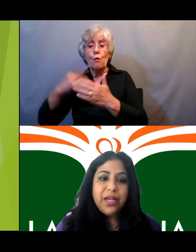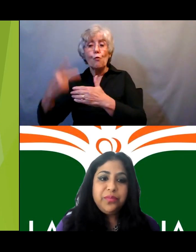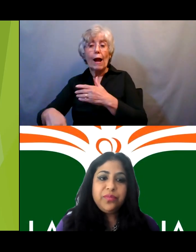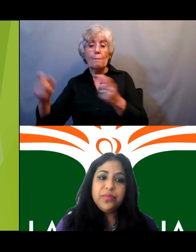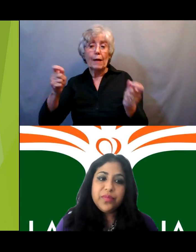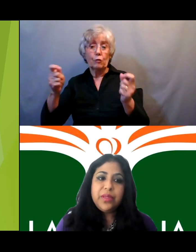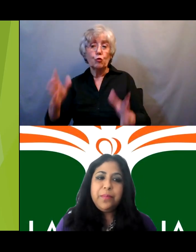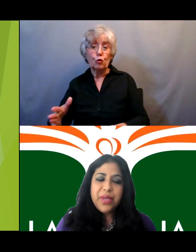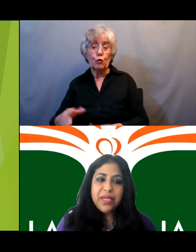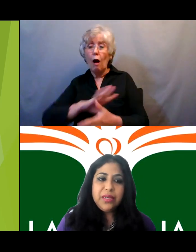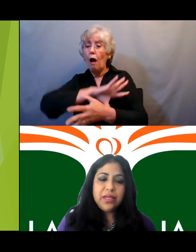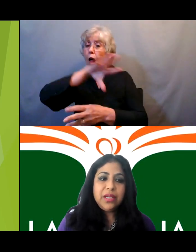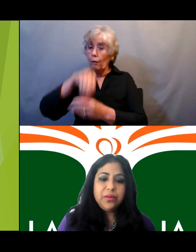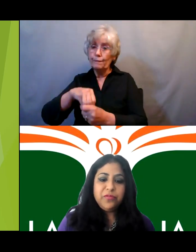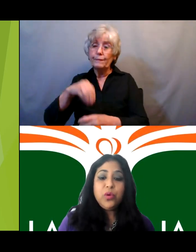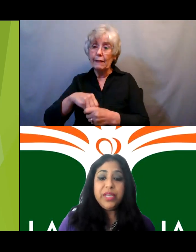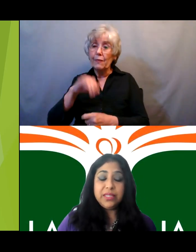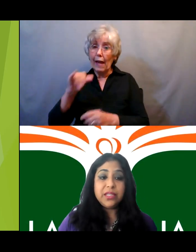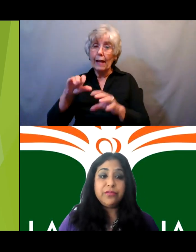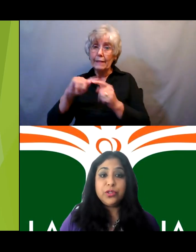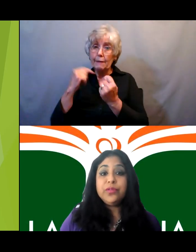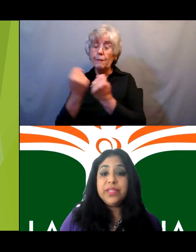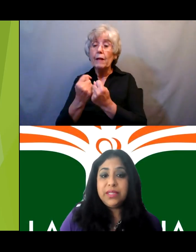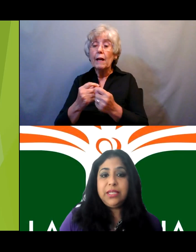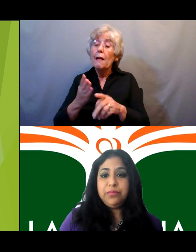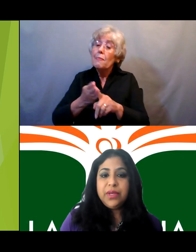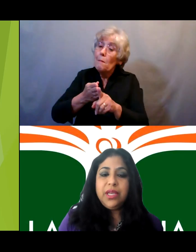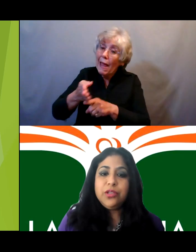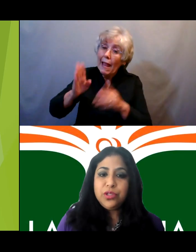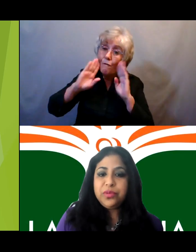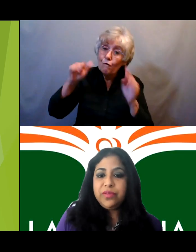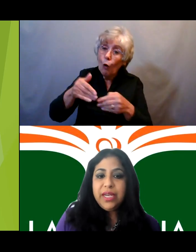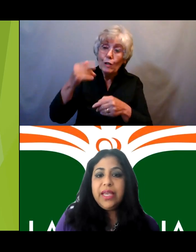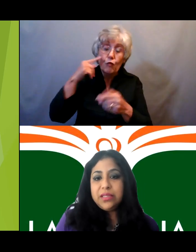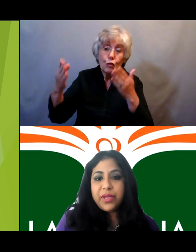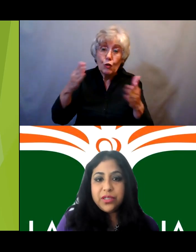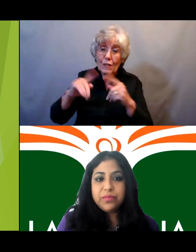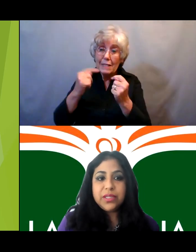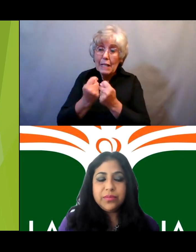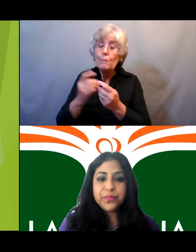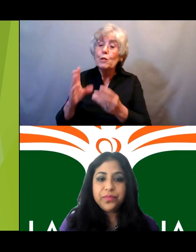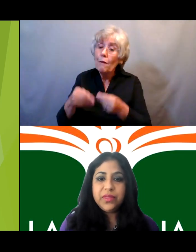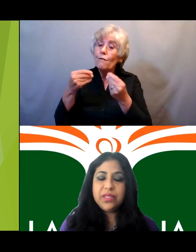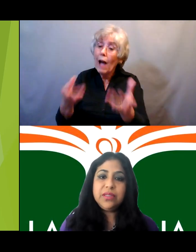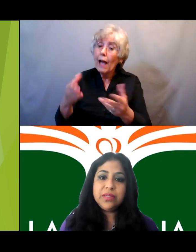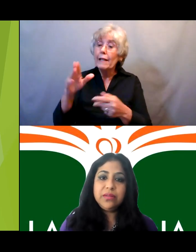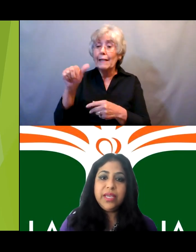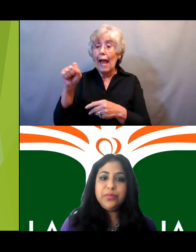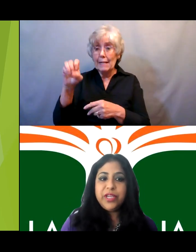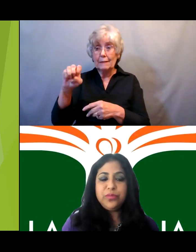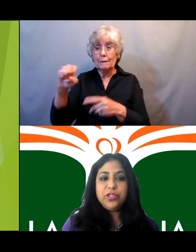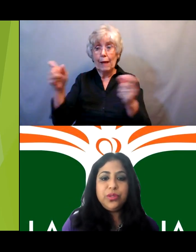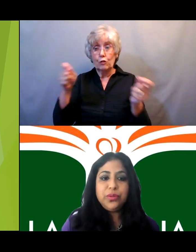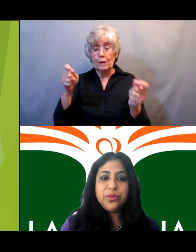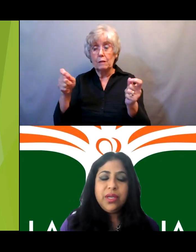So the main focus of service team is to provide case management. This is